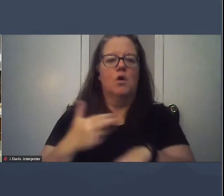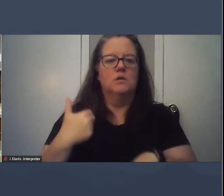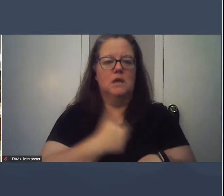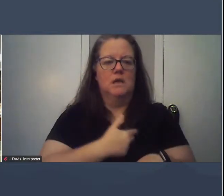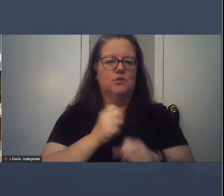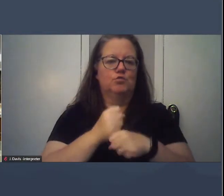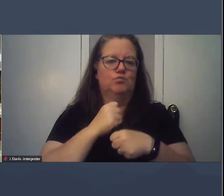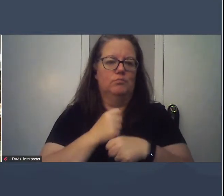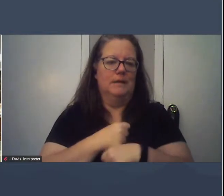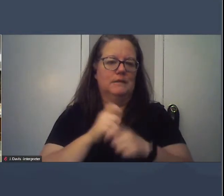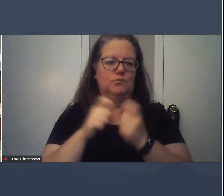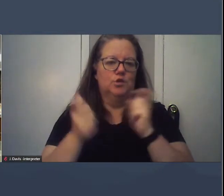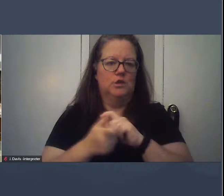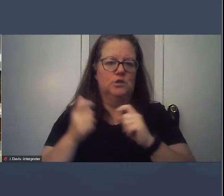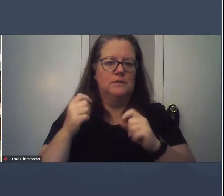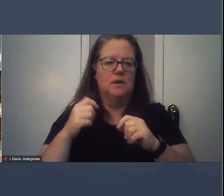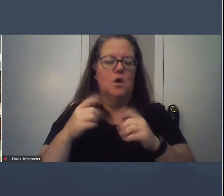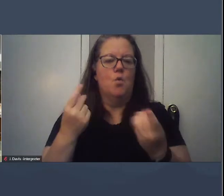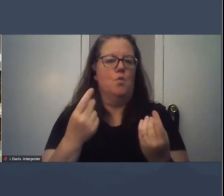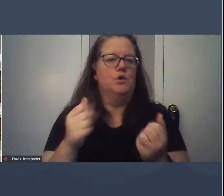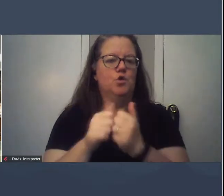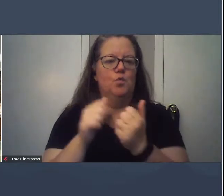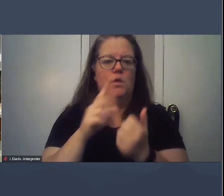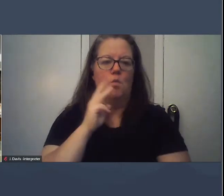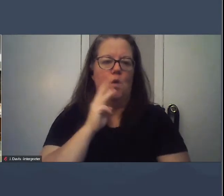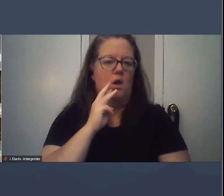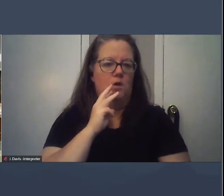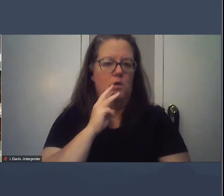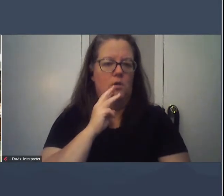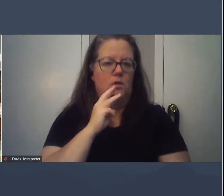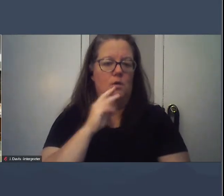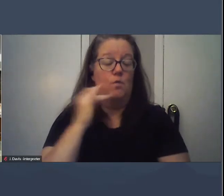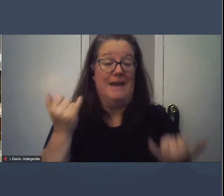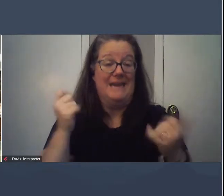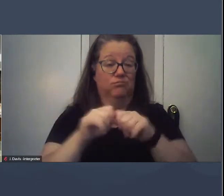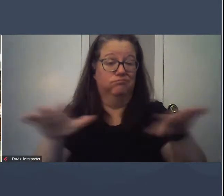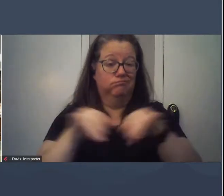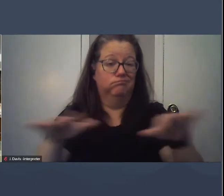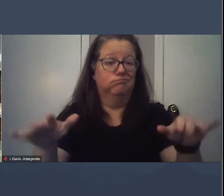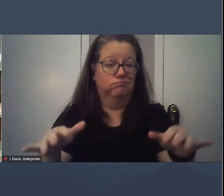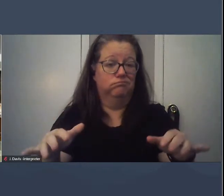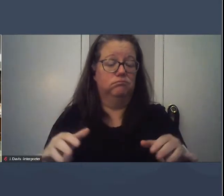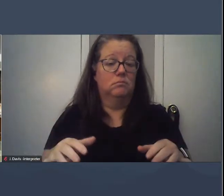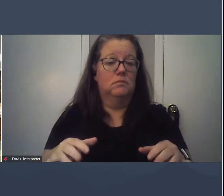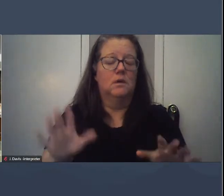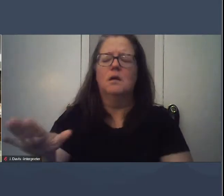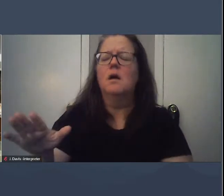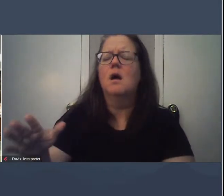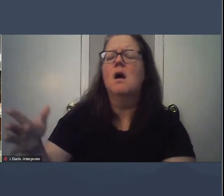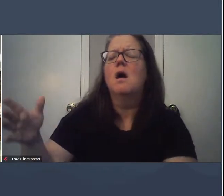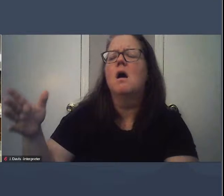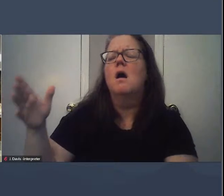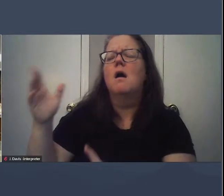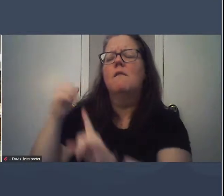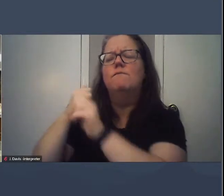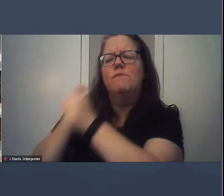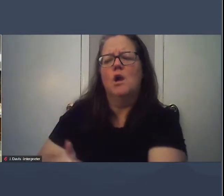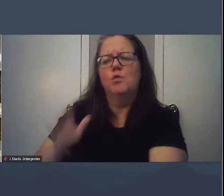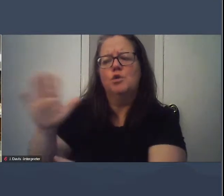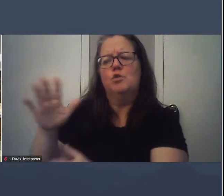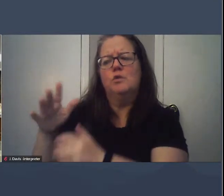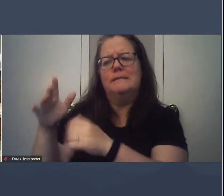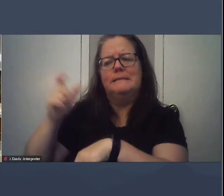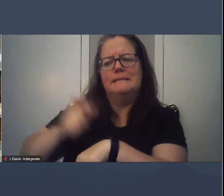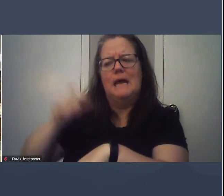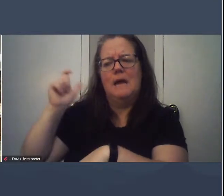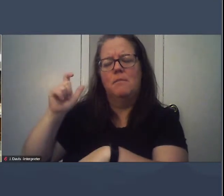it, as long as with how we treat the water maybe. But that's being promulgated right now. According to your project timeline, how many